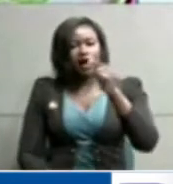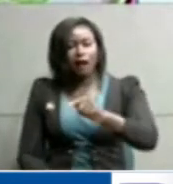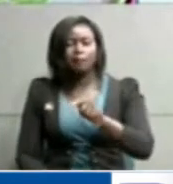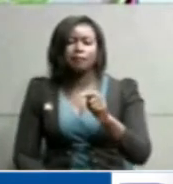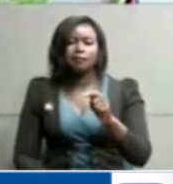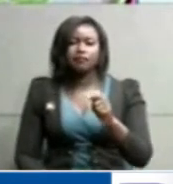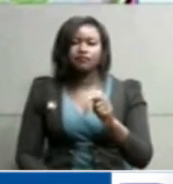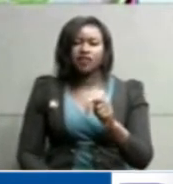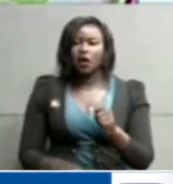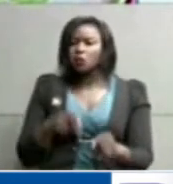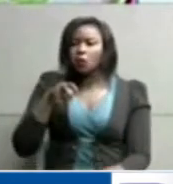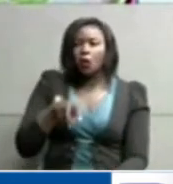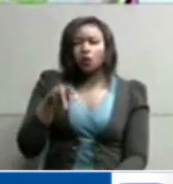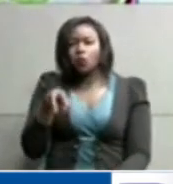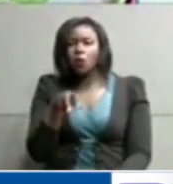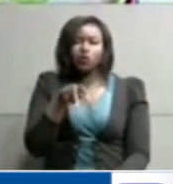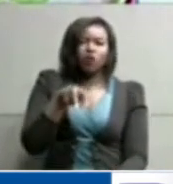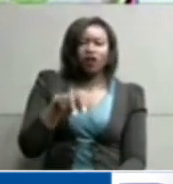either walking